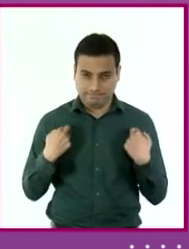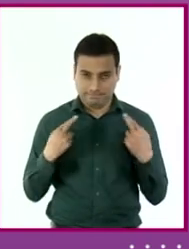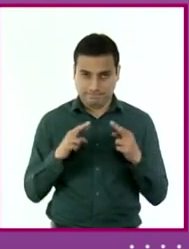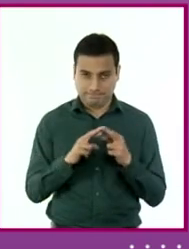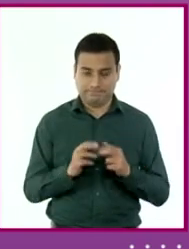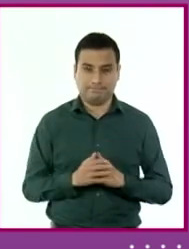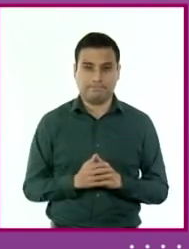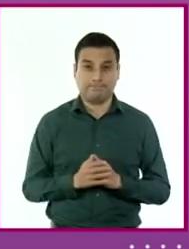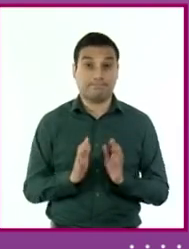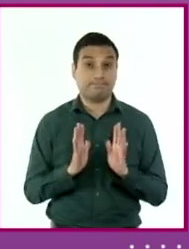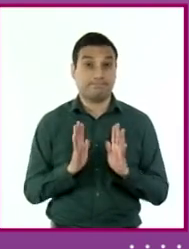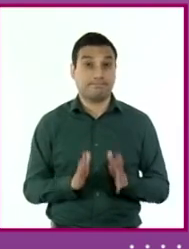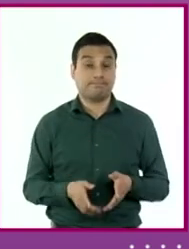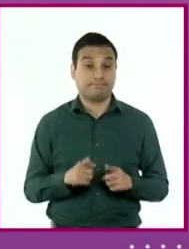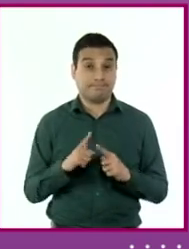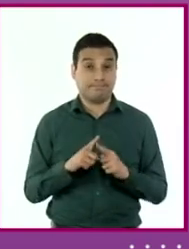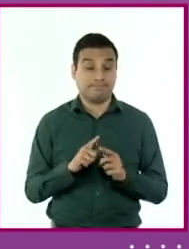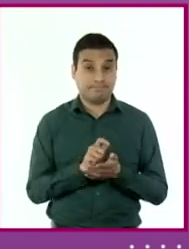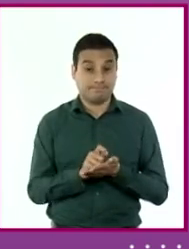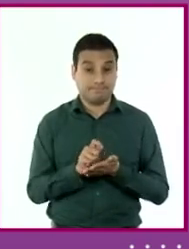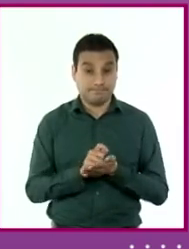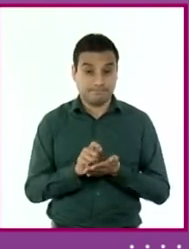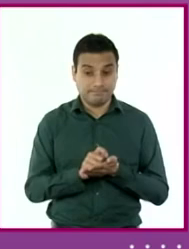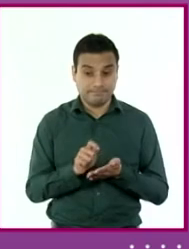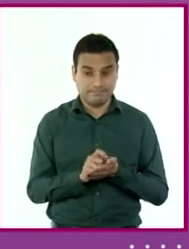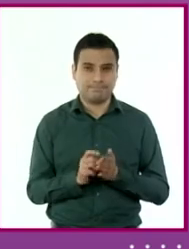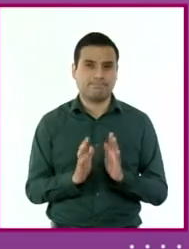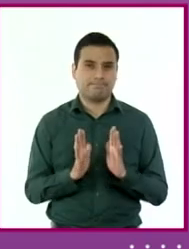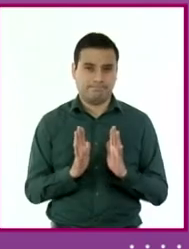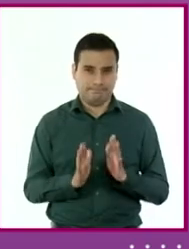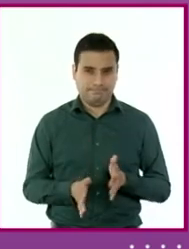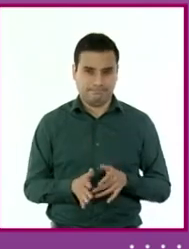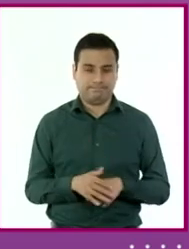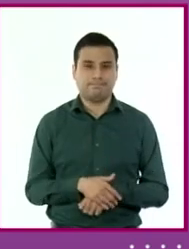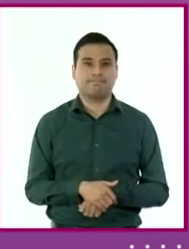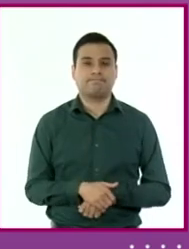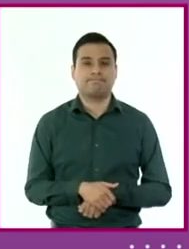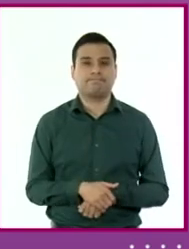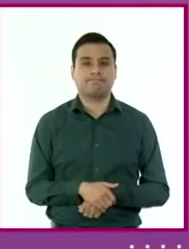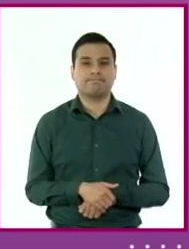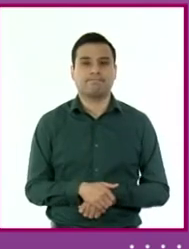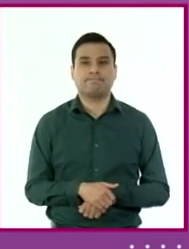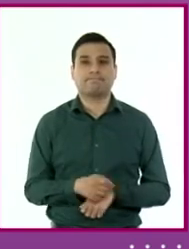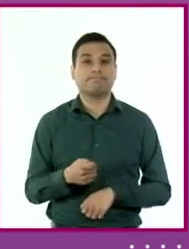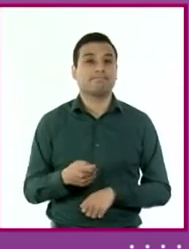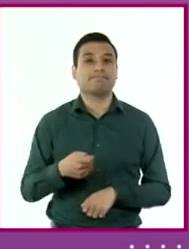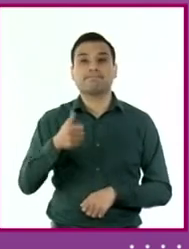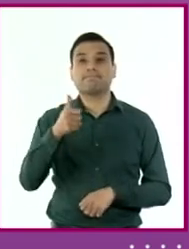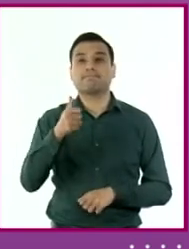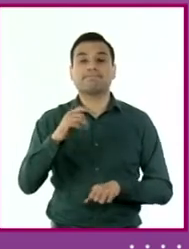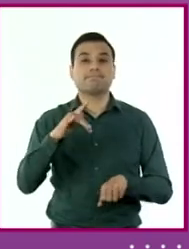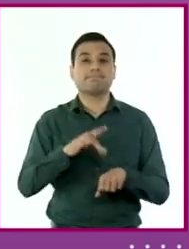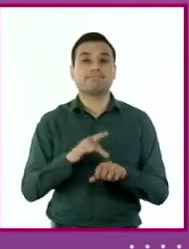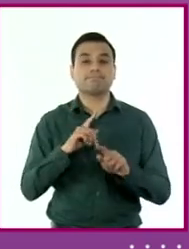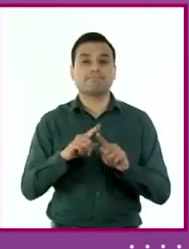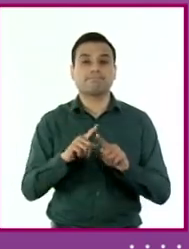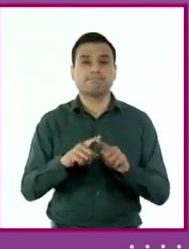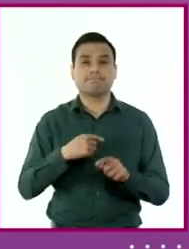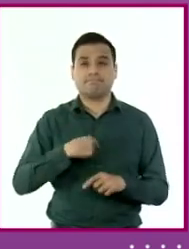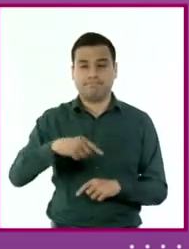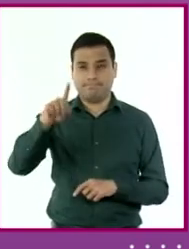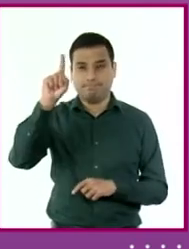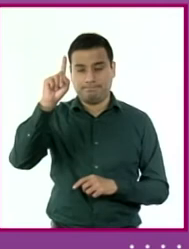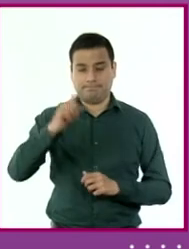¿Hicieron su tarea? ¡Sí! ¿Quién quiere empezar? Yo, maestra.